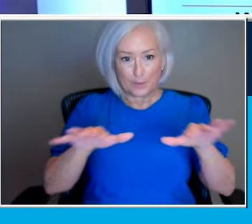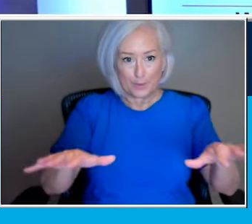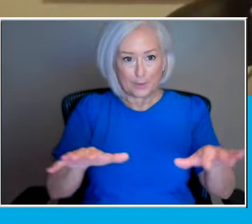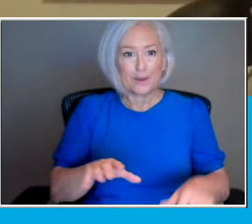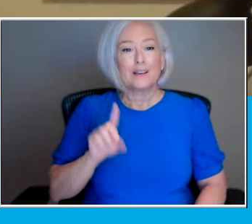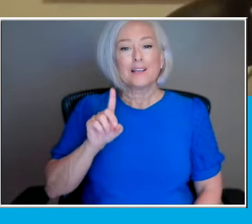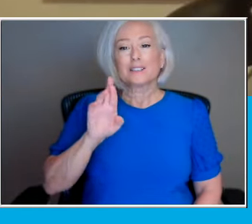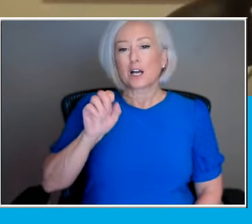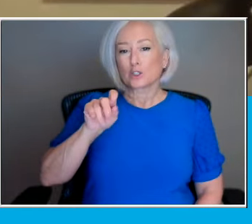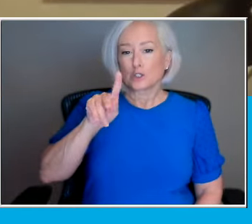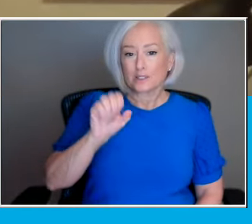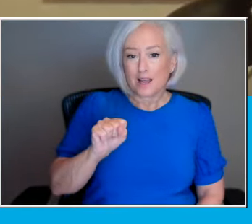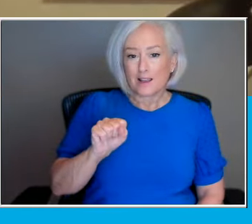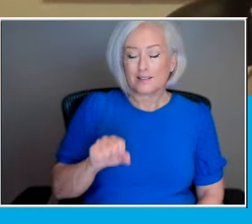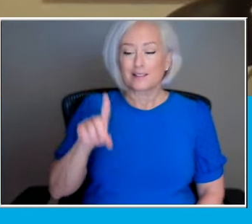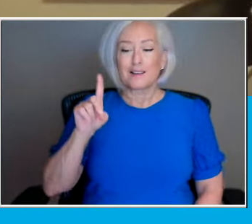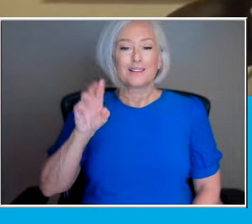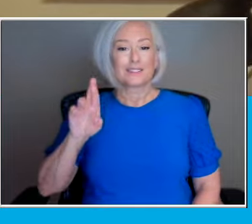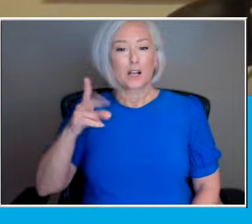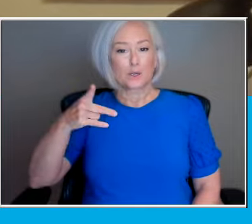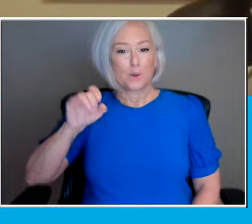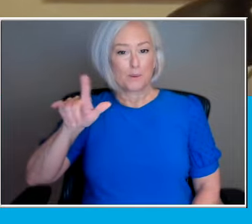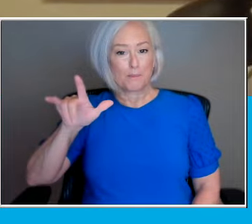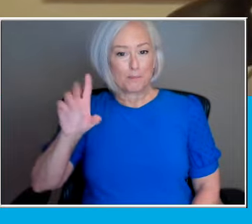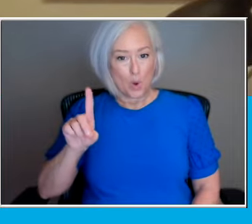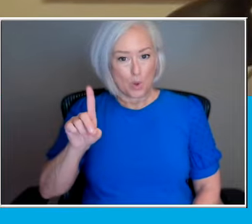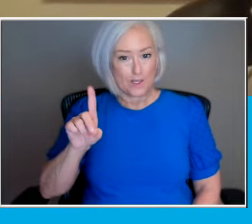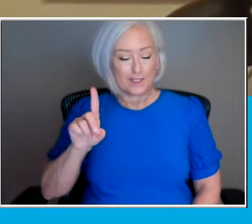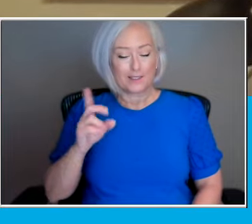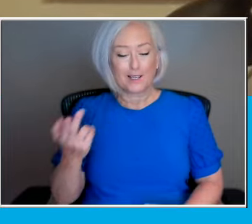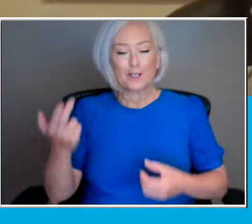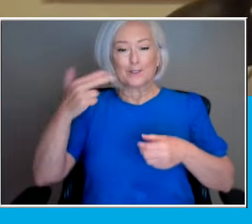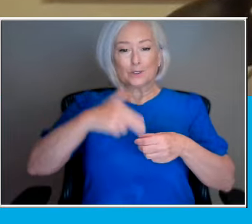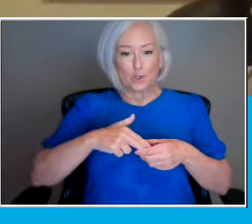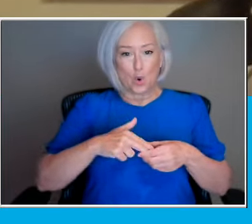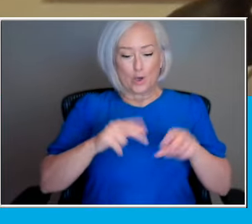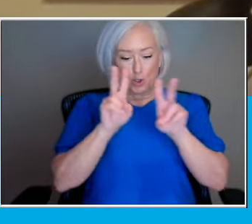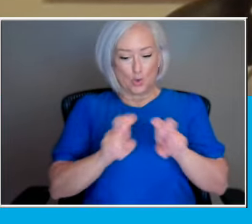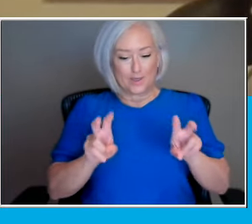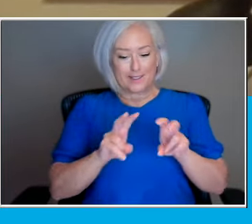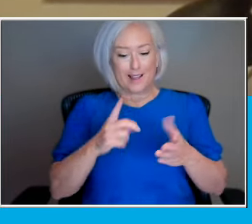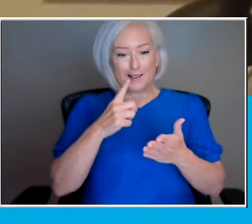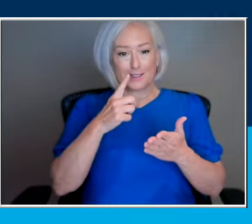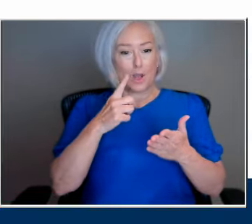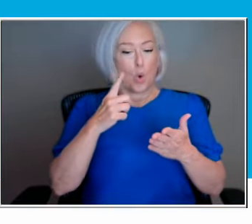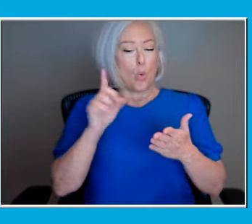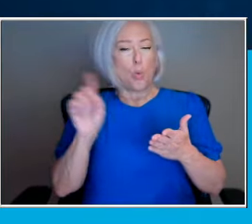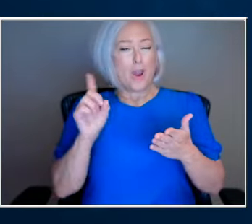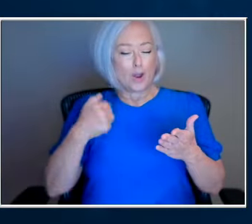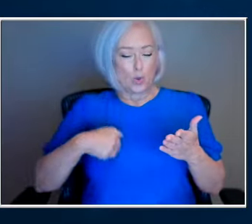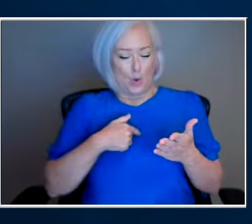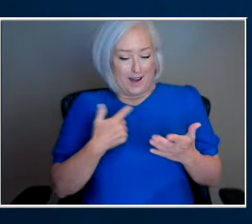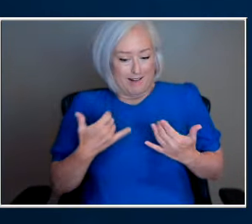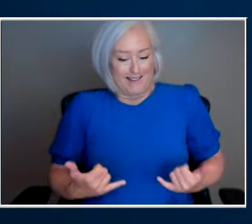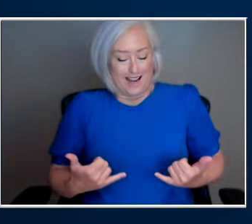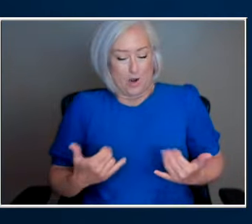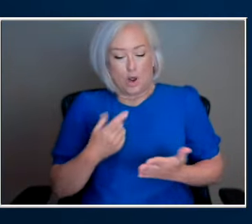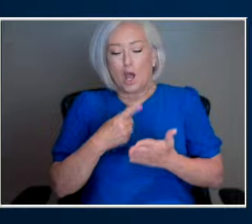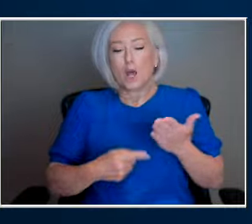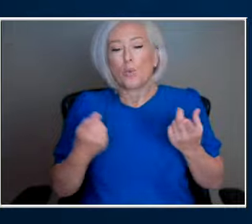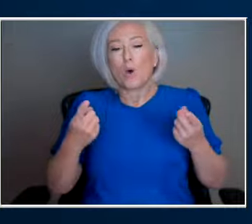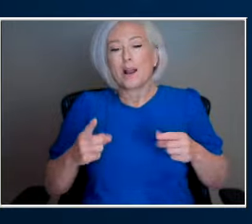Dr. Stites and Dr. Hawkinson to assess where we are and what happens next as pandemic evolves to